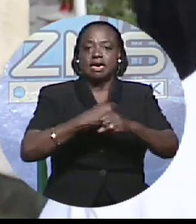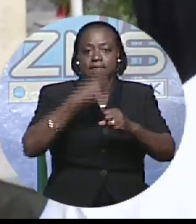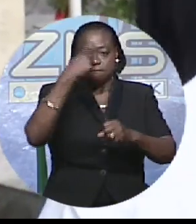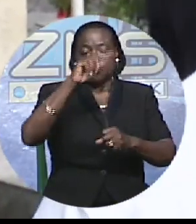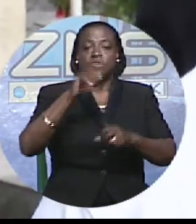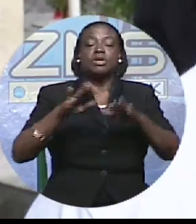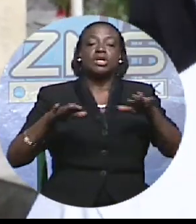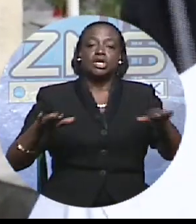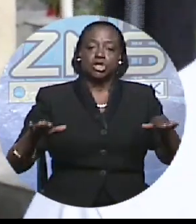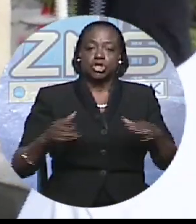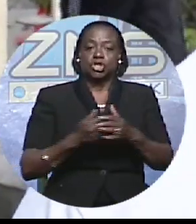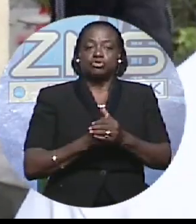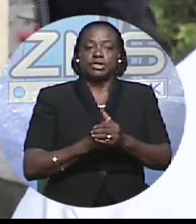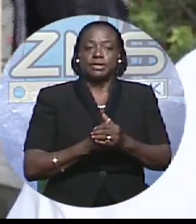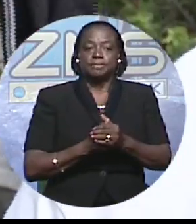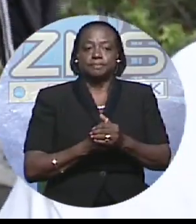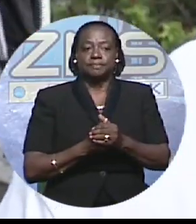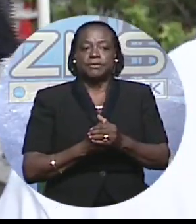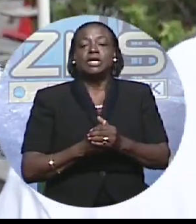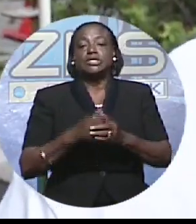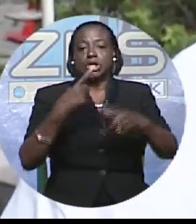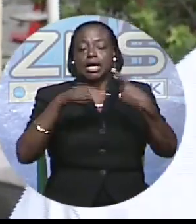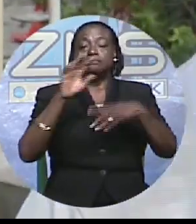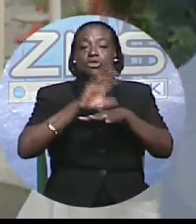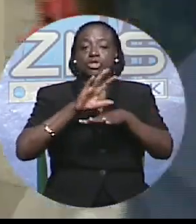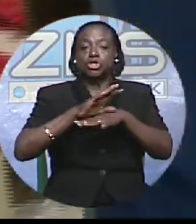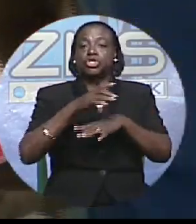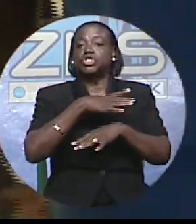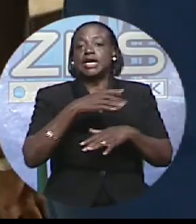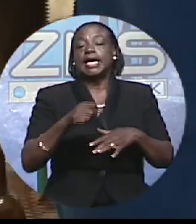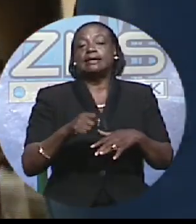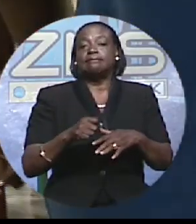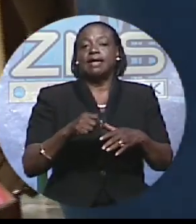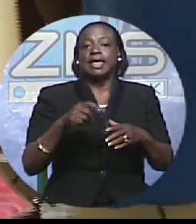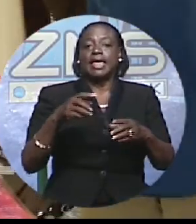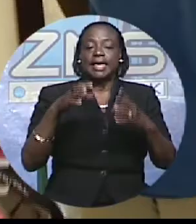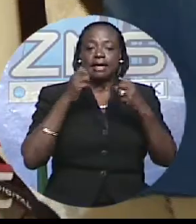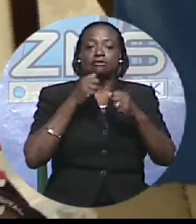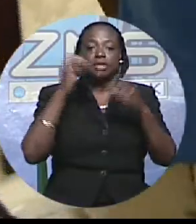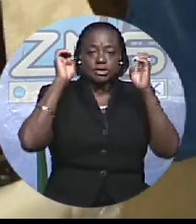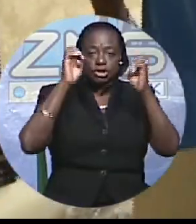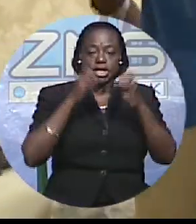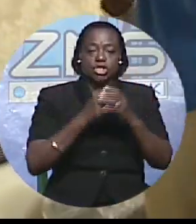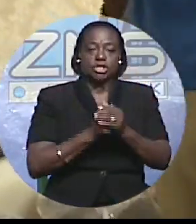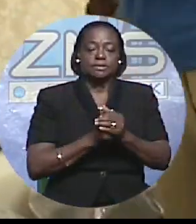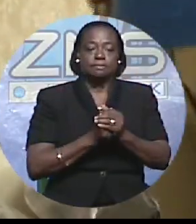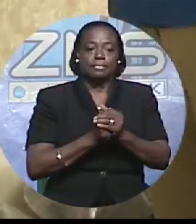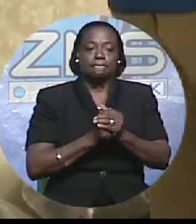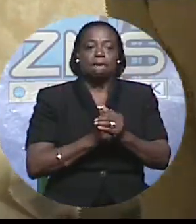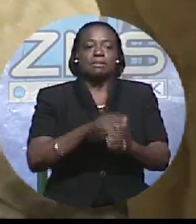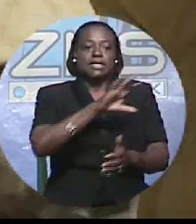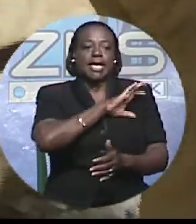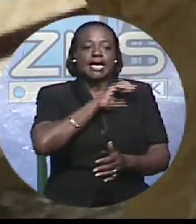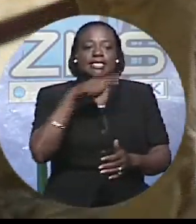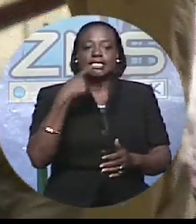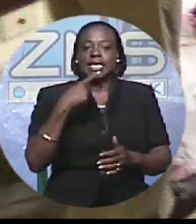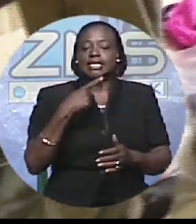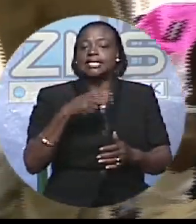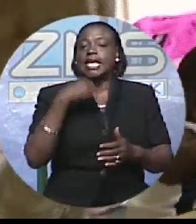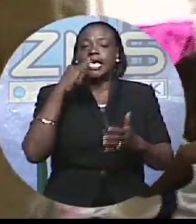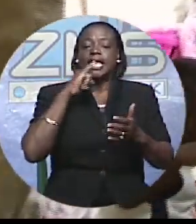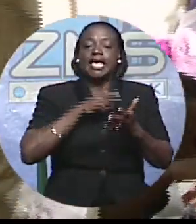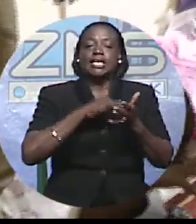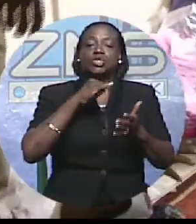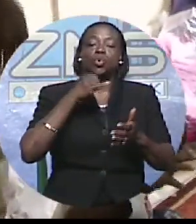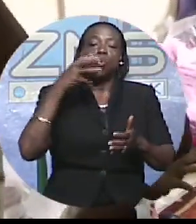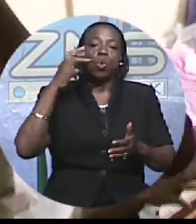our students or our children's ministry throughout the entire year. Mr. Cash says the event was successful because of not only